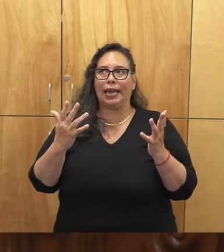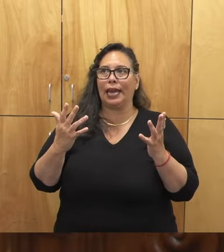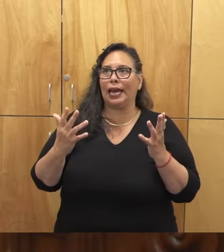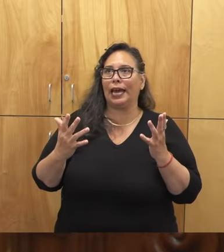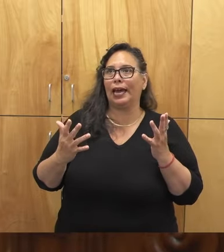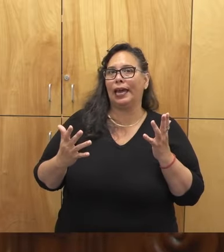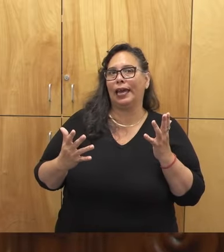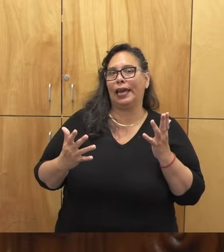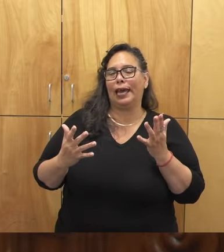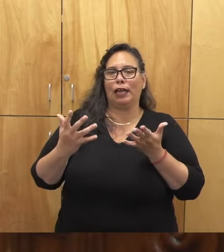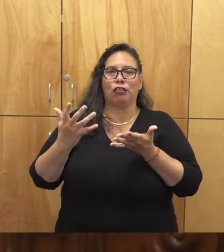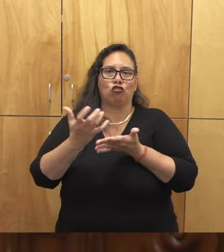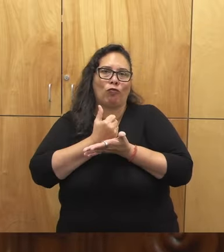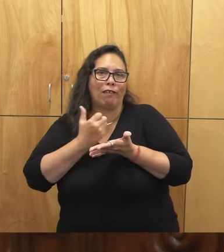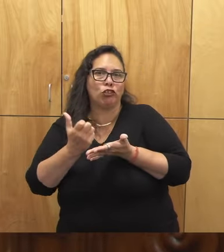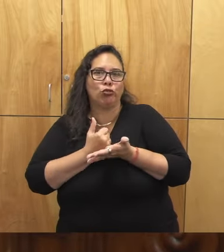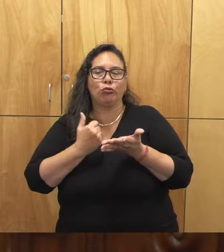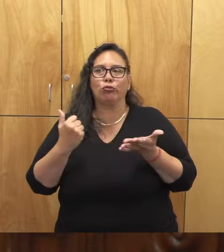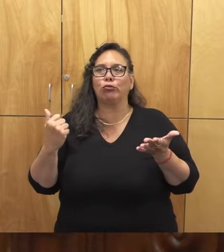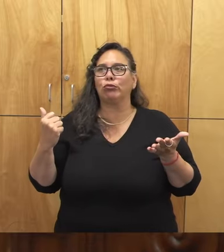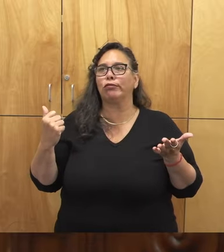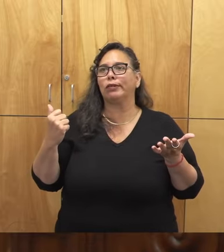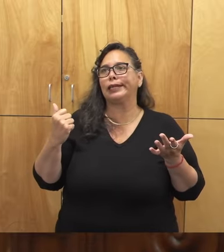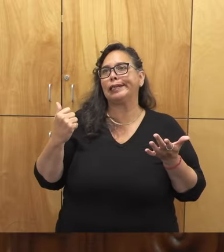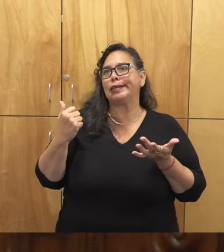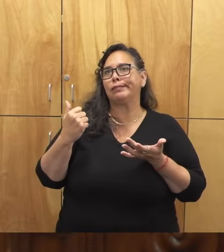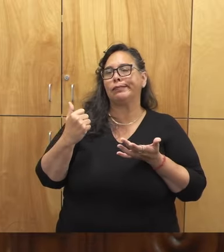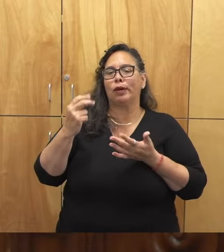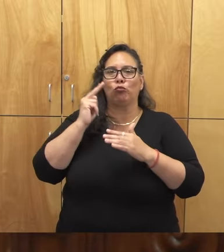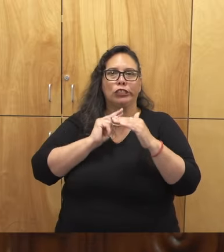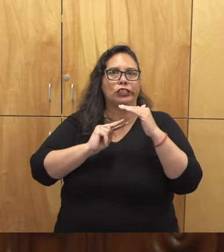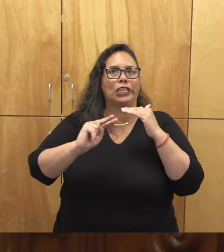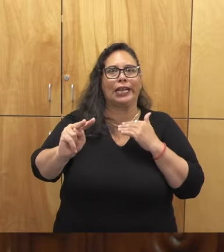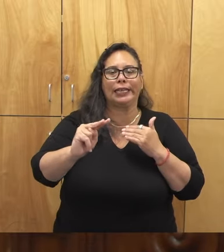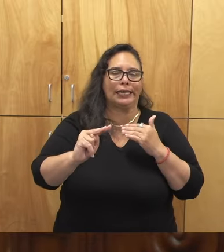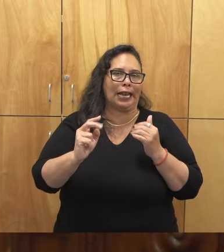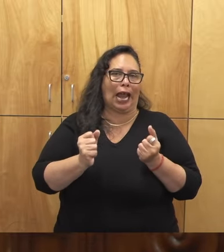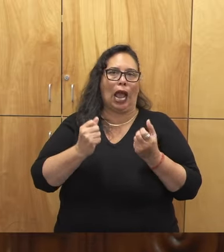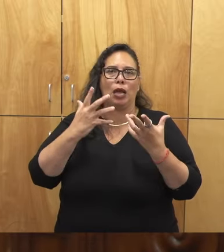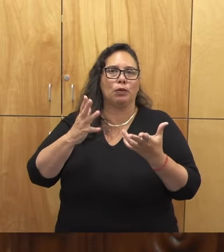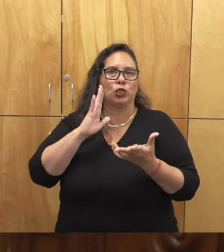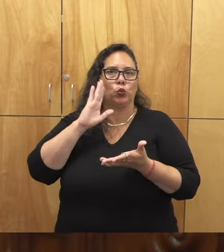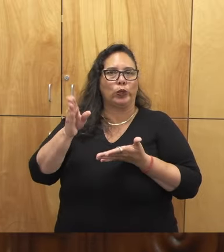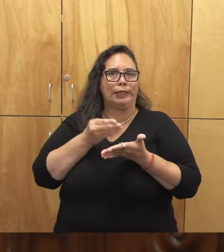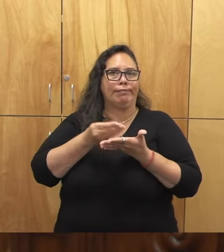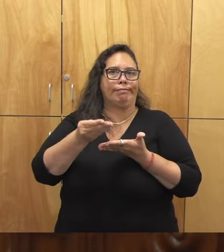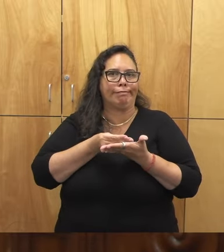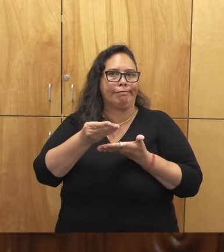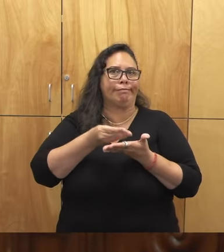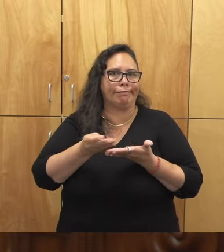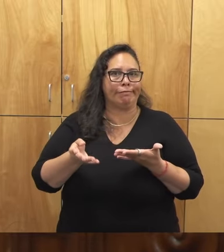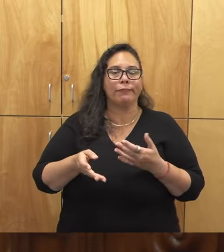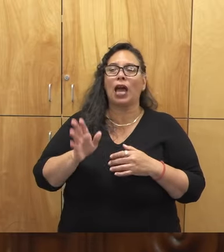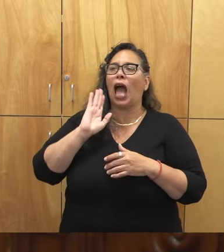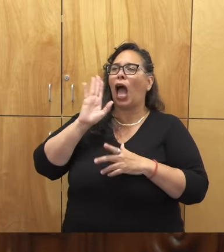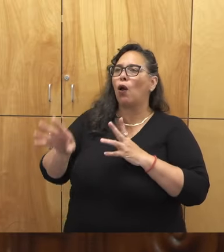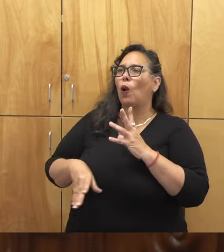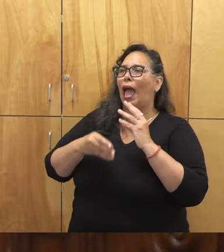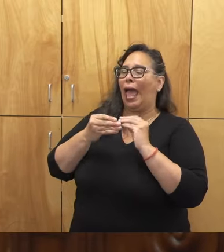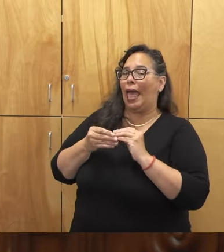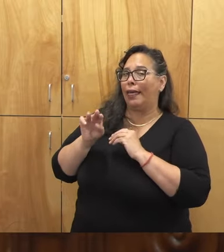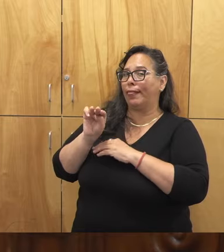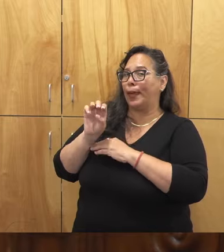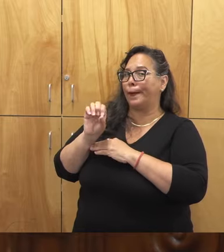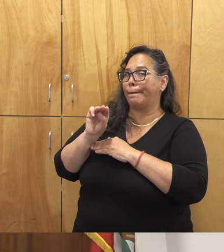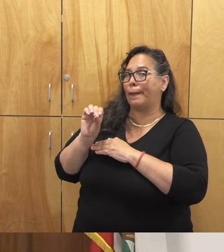the revenues and what is projected to be spent. I'll just add that the memo that you all